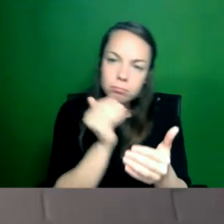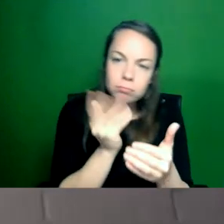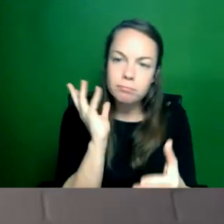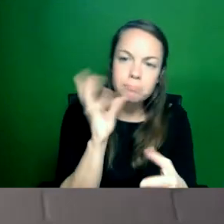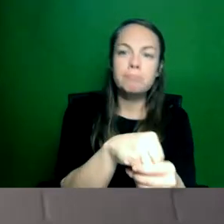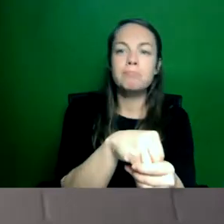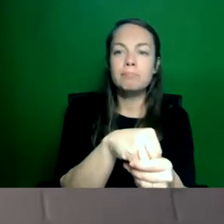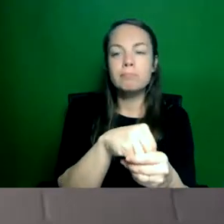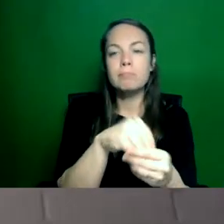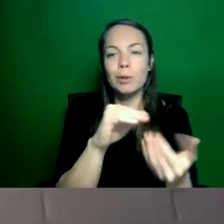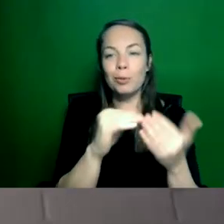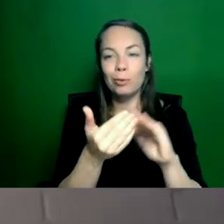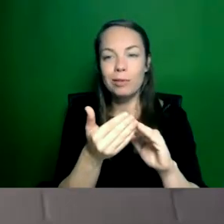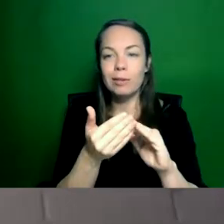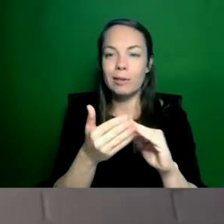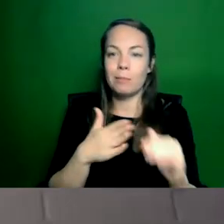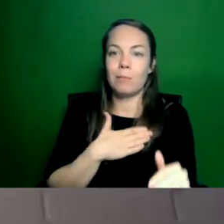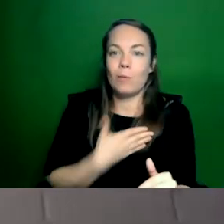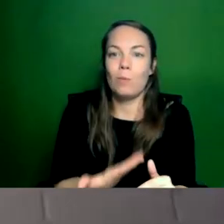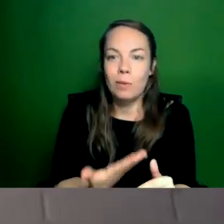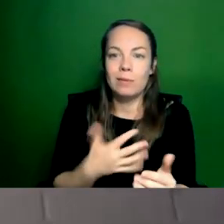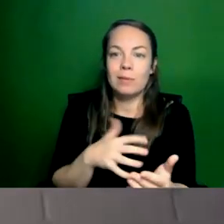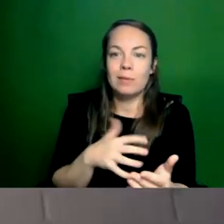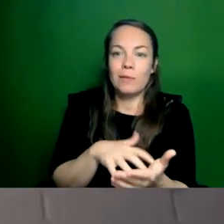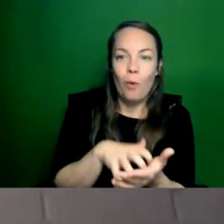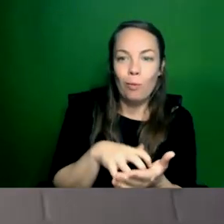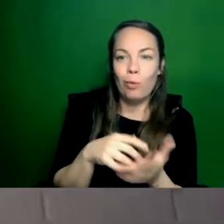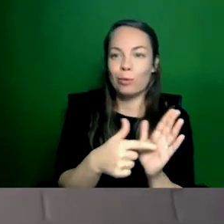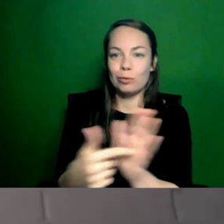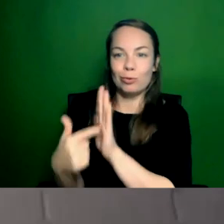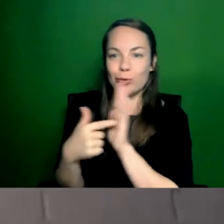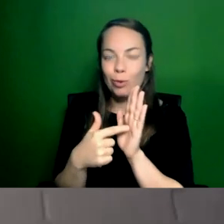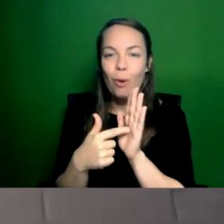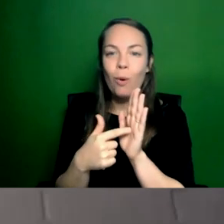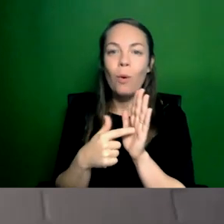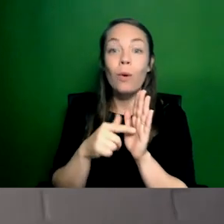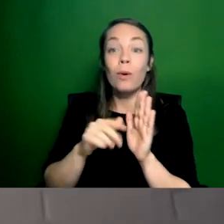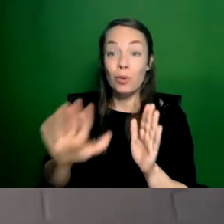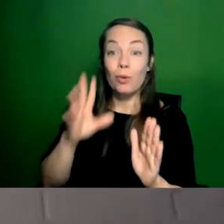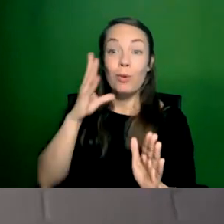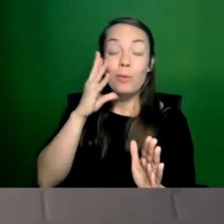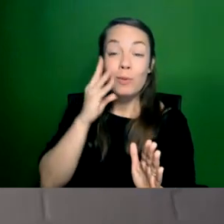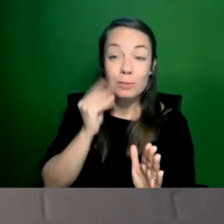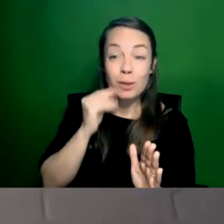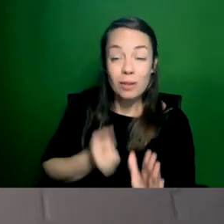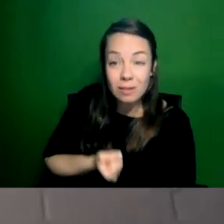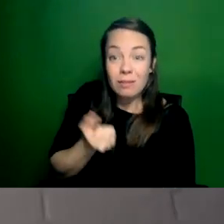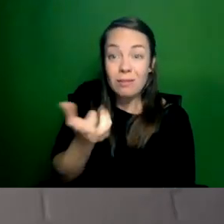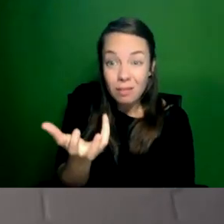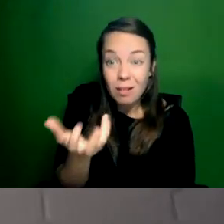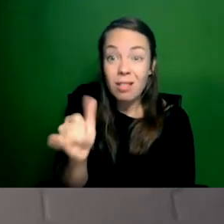I love that Jesse shared about his own lived experience, because it's a level of vulnerability. He's on a national stage right now sharing this,